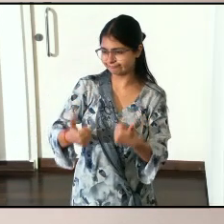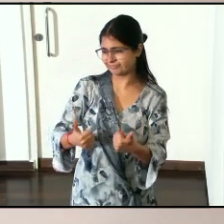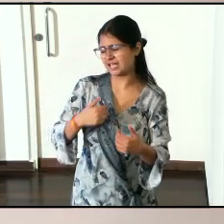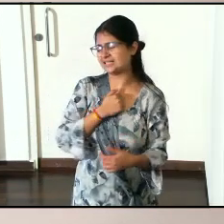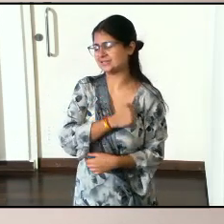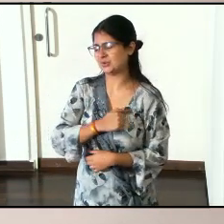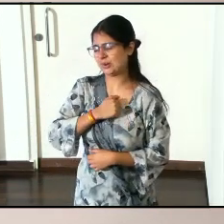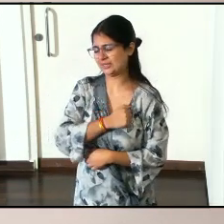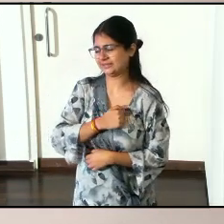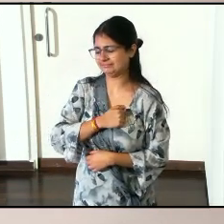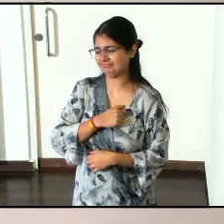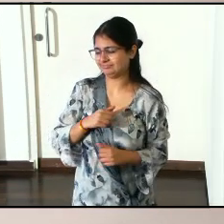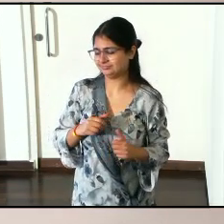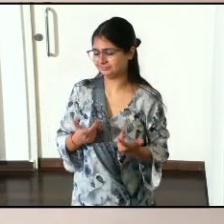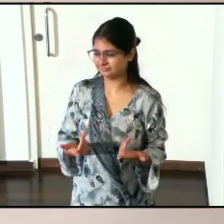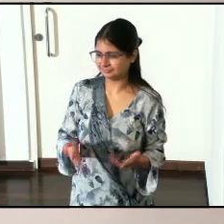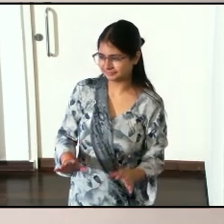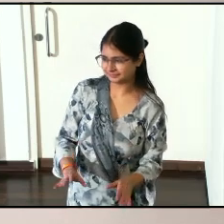about that.